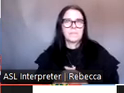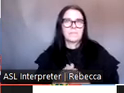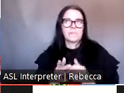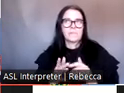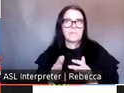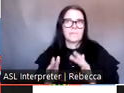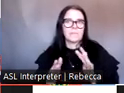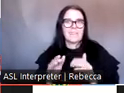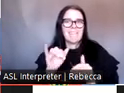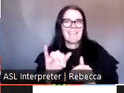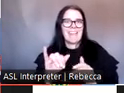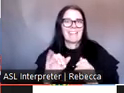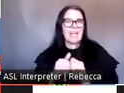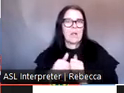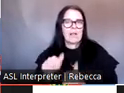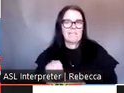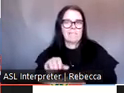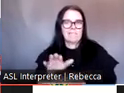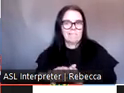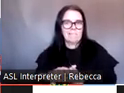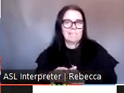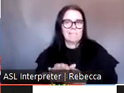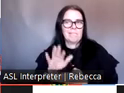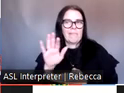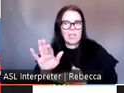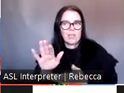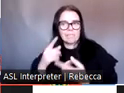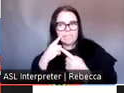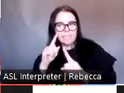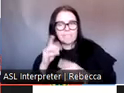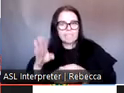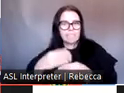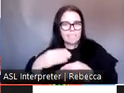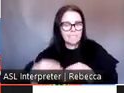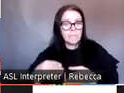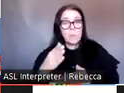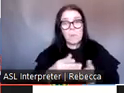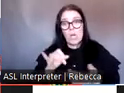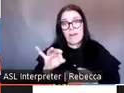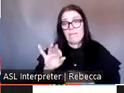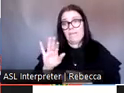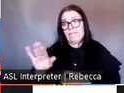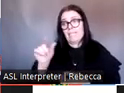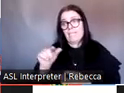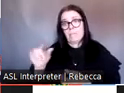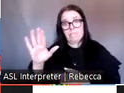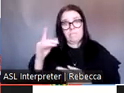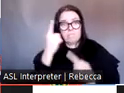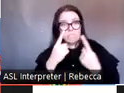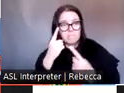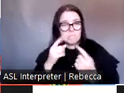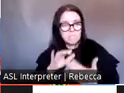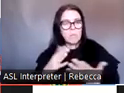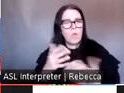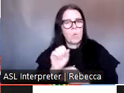is a way to track the micro-credentials and badges that somebody has completed. And so part of the government's micro-credential strategy is around working